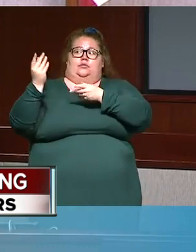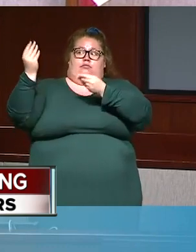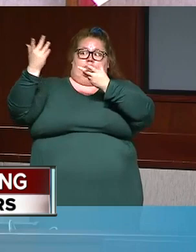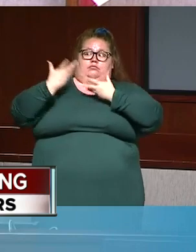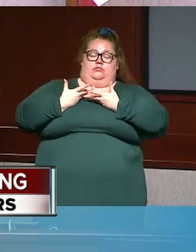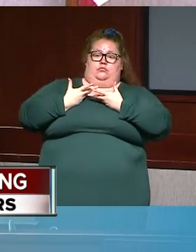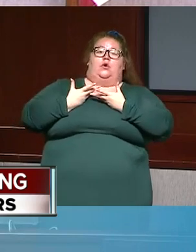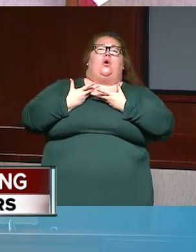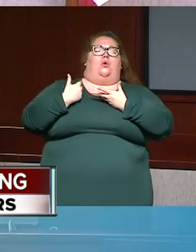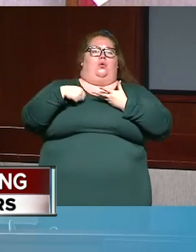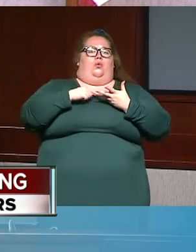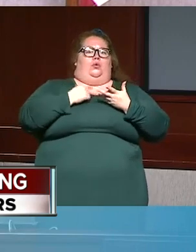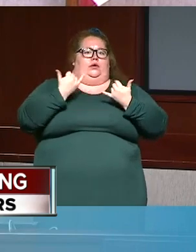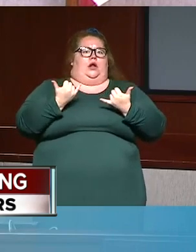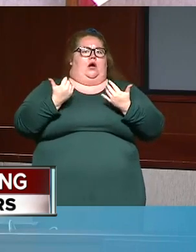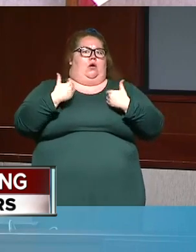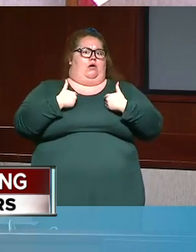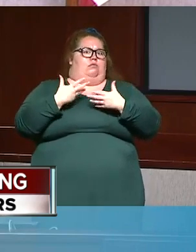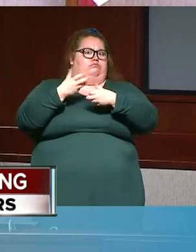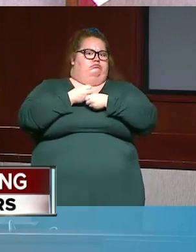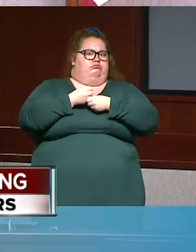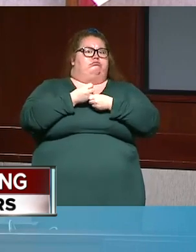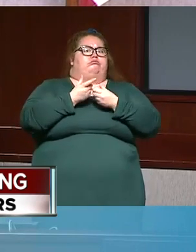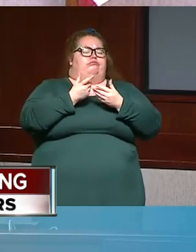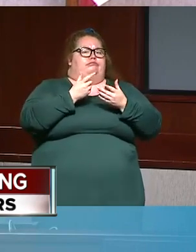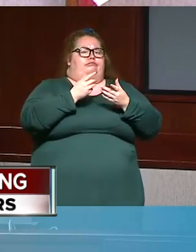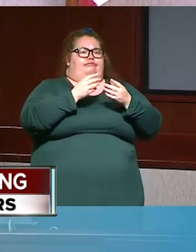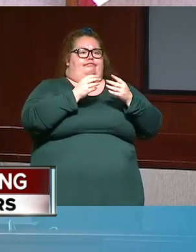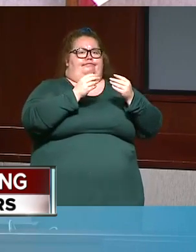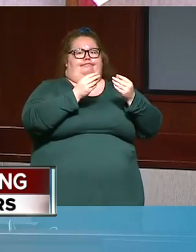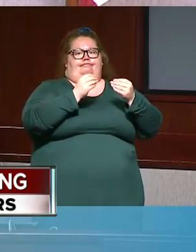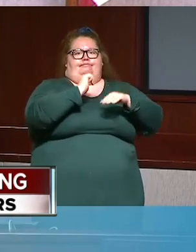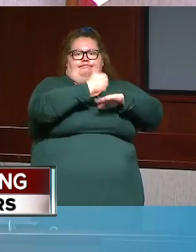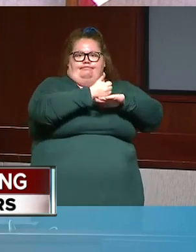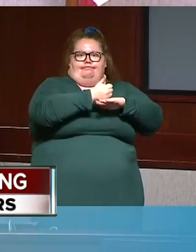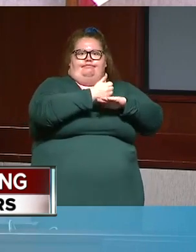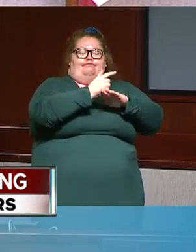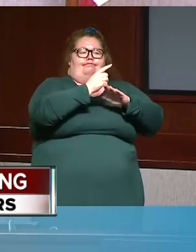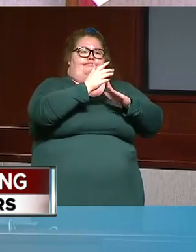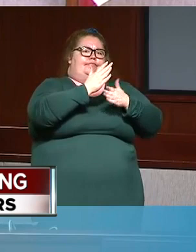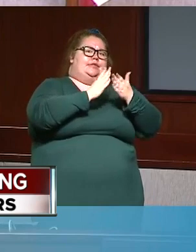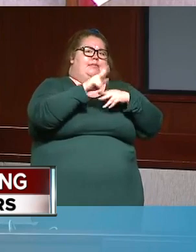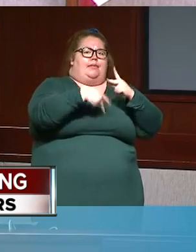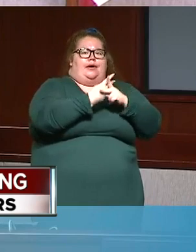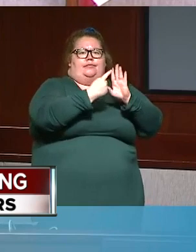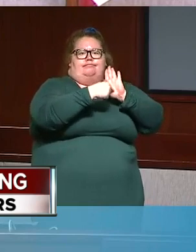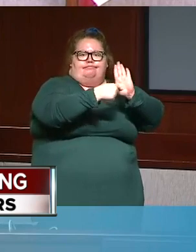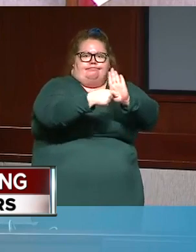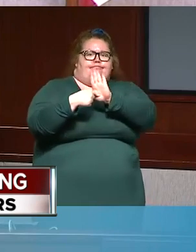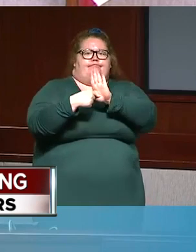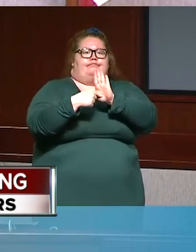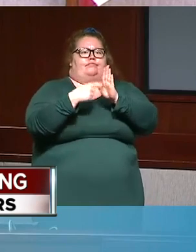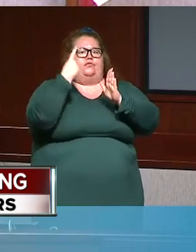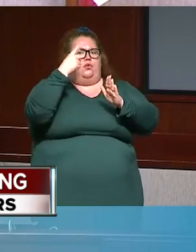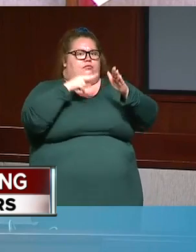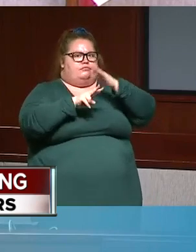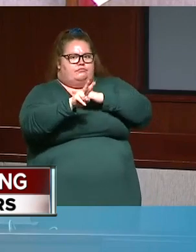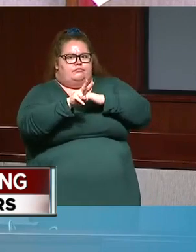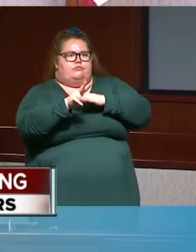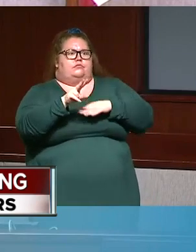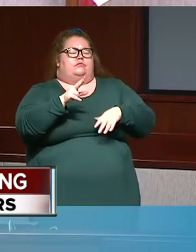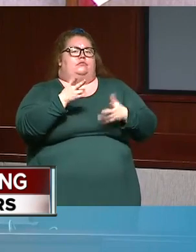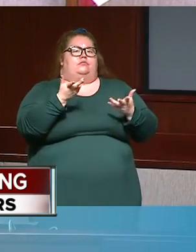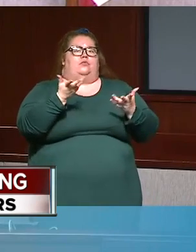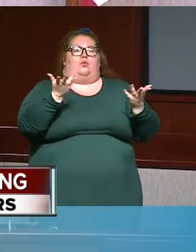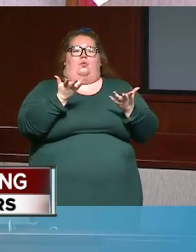system local variables so that it provides some modeling for us so that we can start to look at